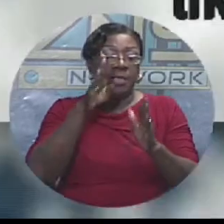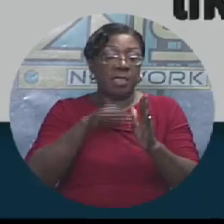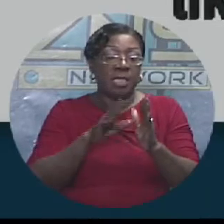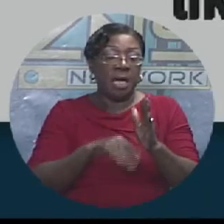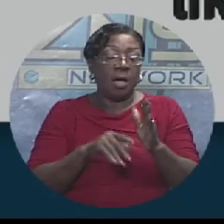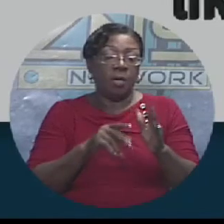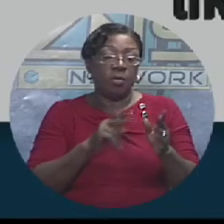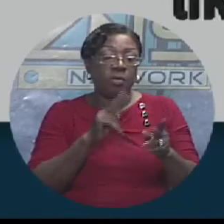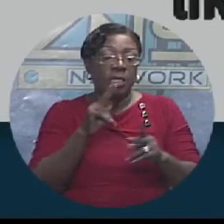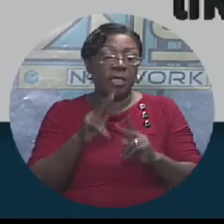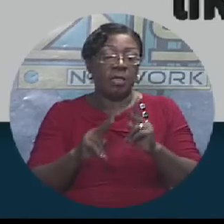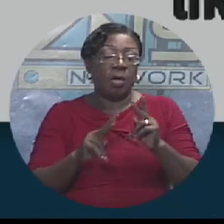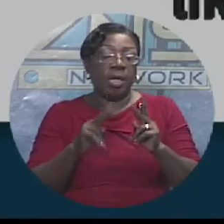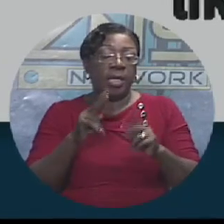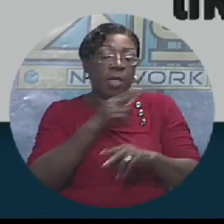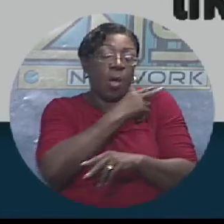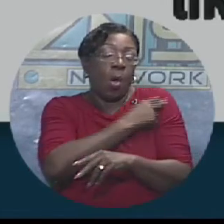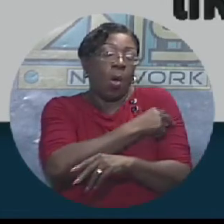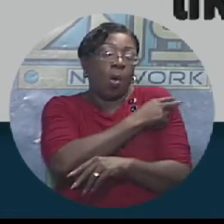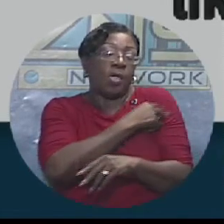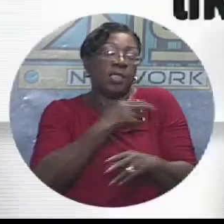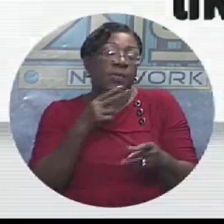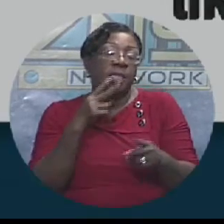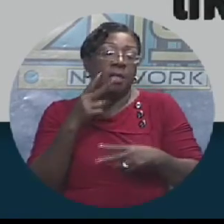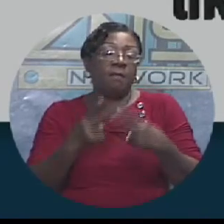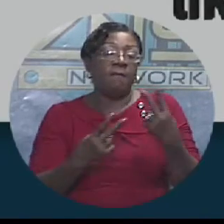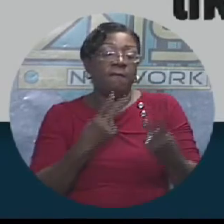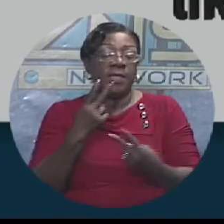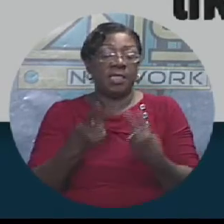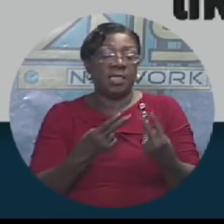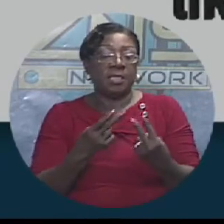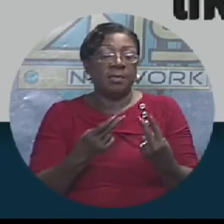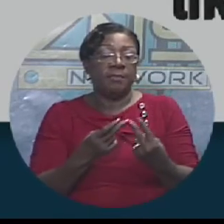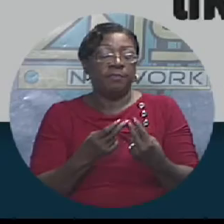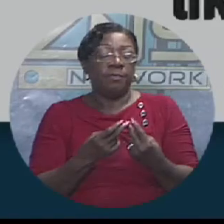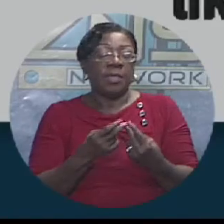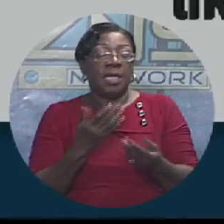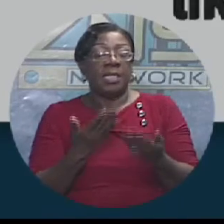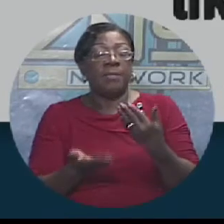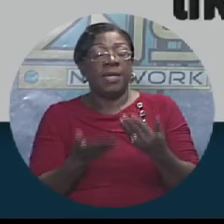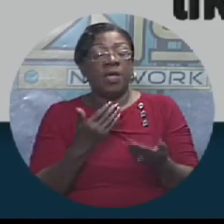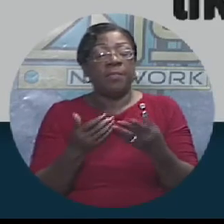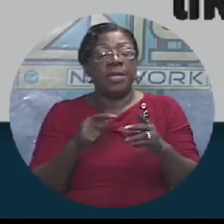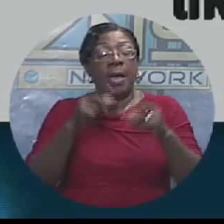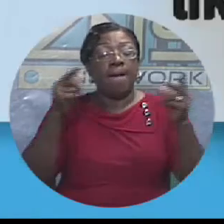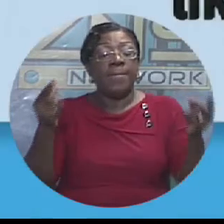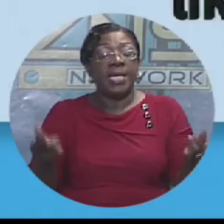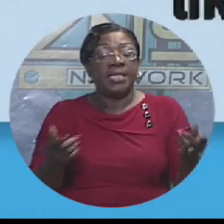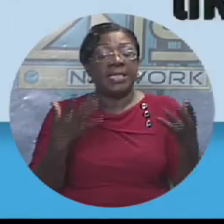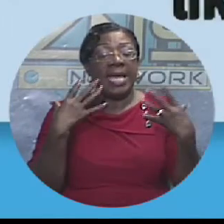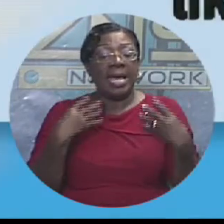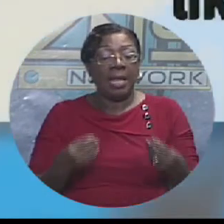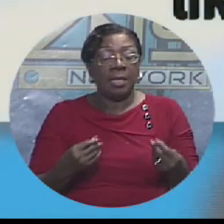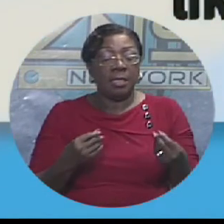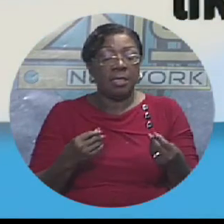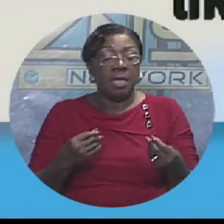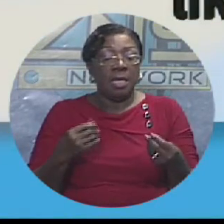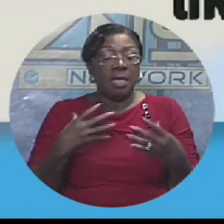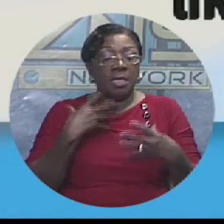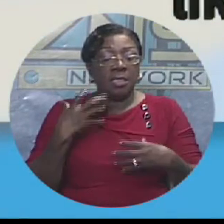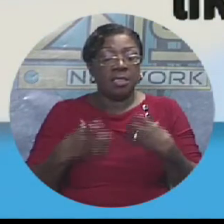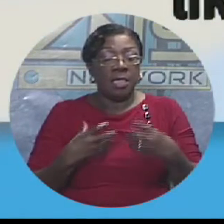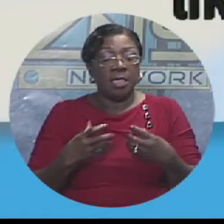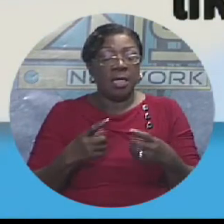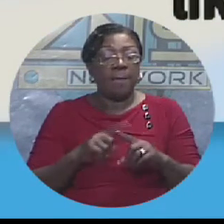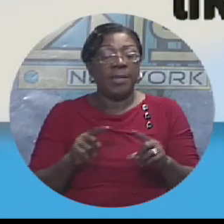visits. The Grand Bahama minister noted that while there may not be a prevalent health concern there is a safety concern for residents